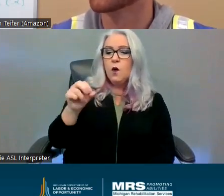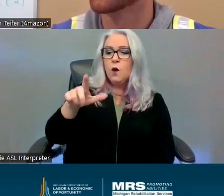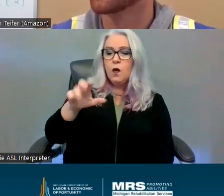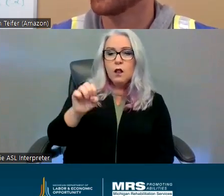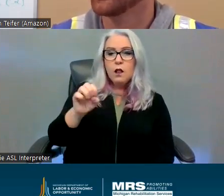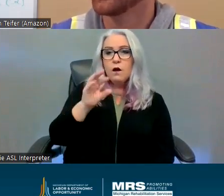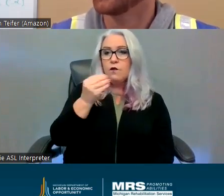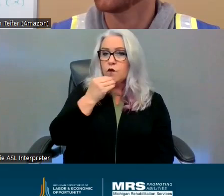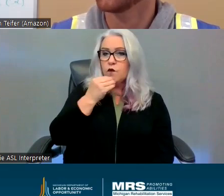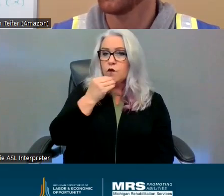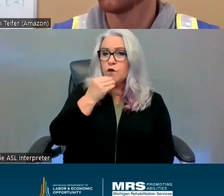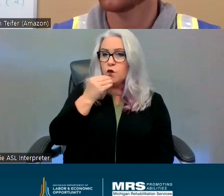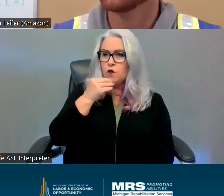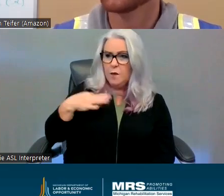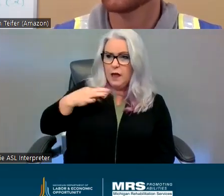Amazon?